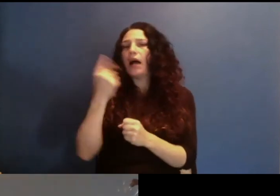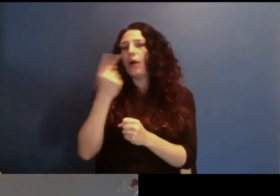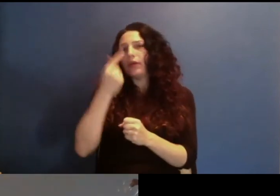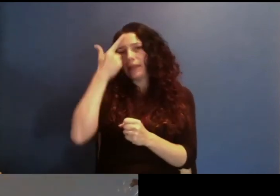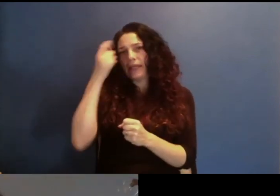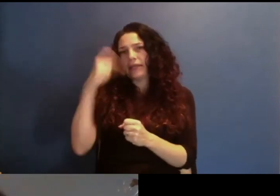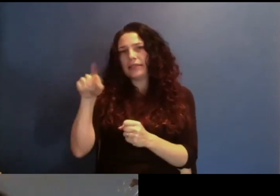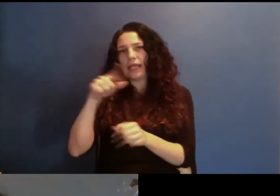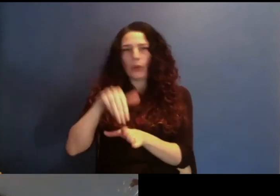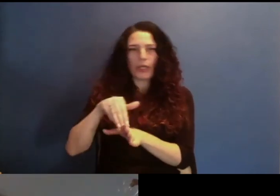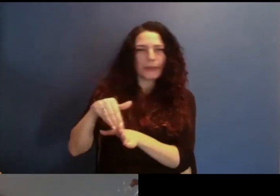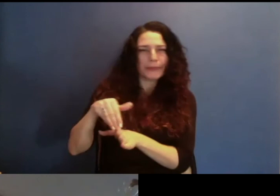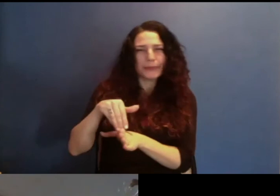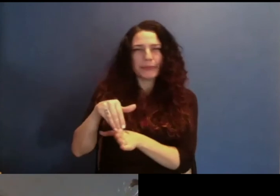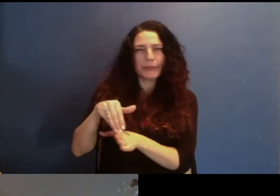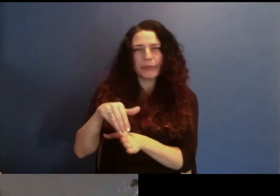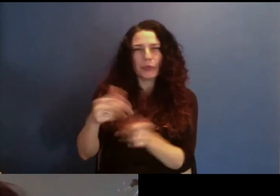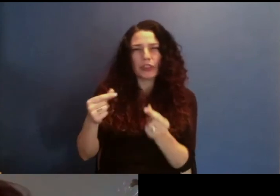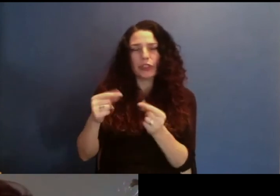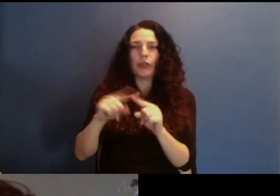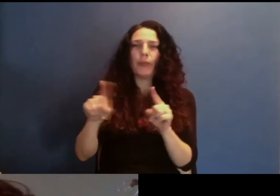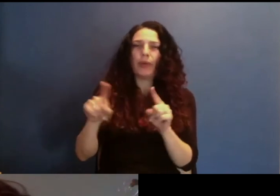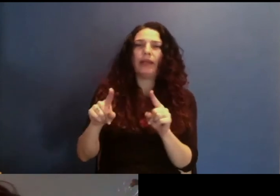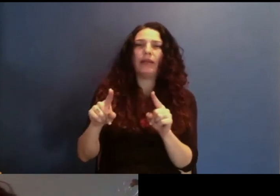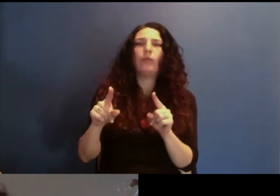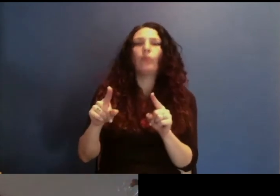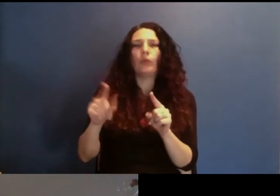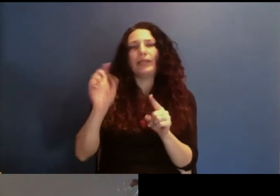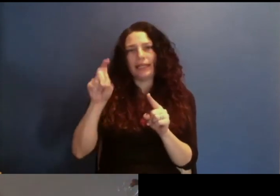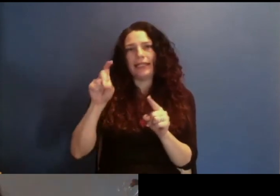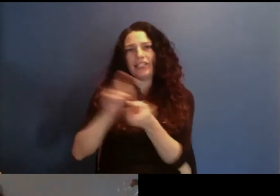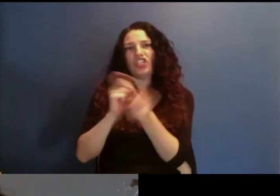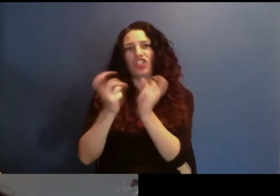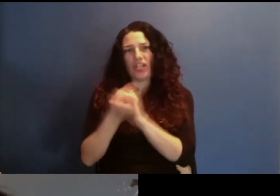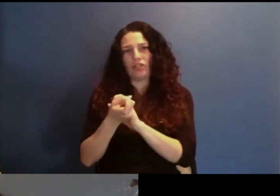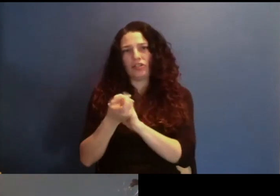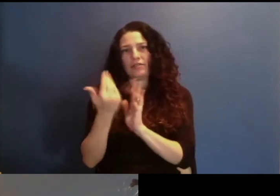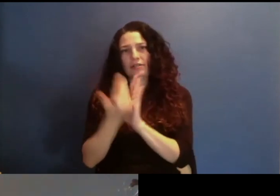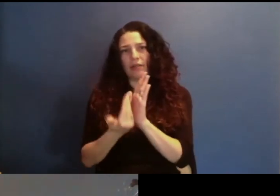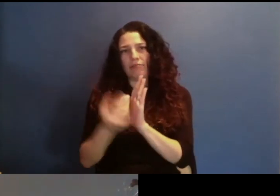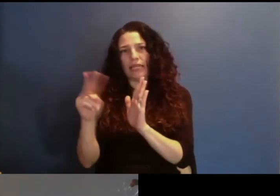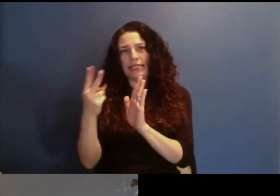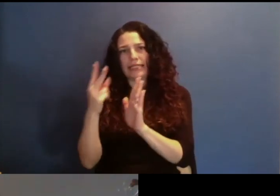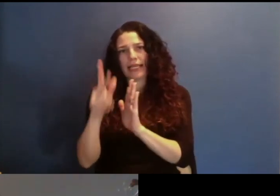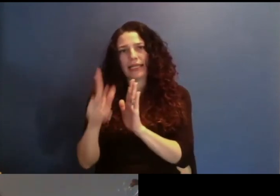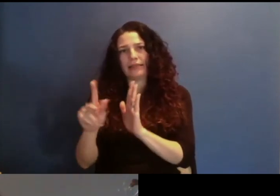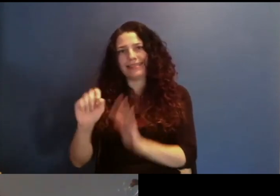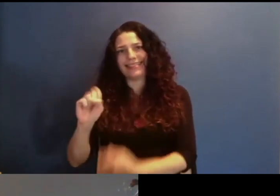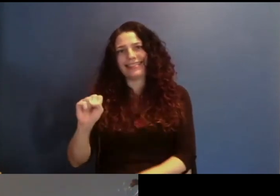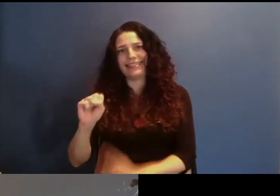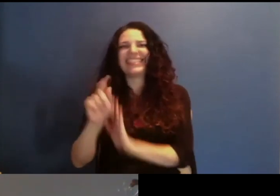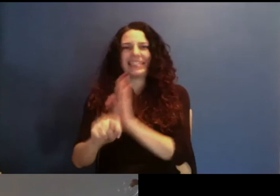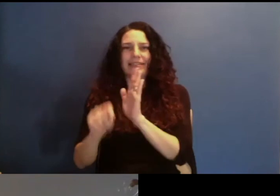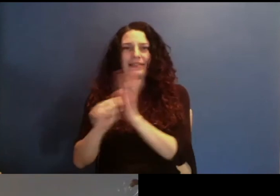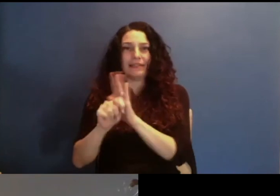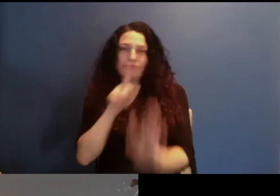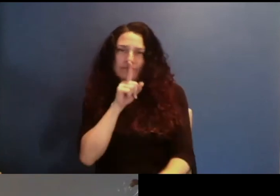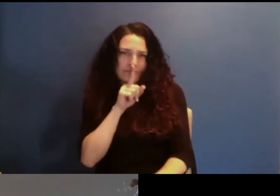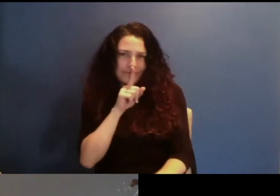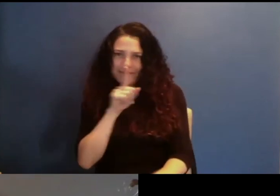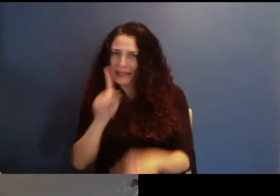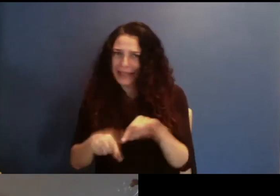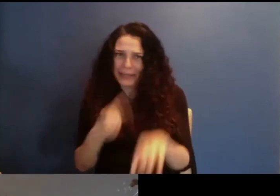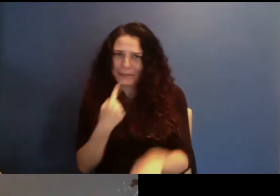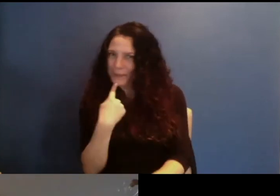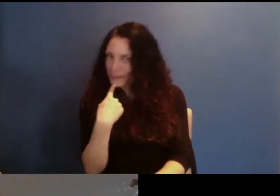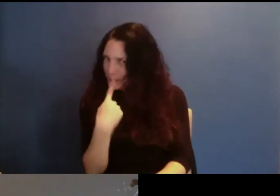because there were going to be some changes in season 2. I can't reveal, but like basically it just kind of made it a different deal and a